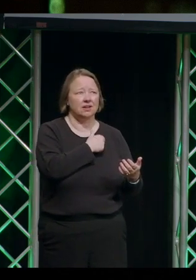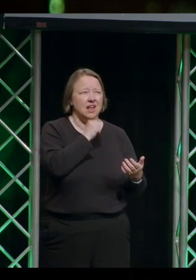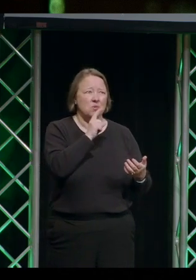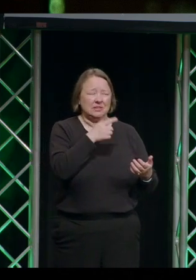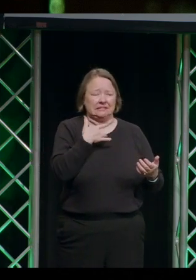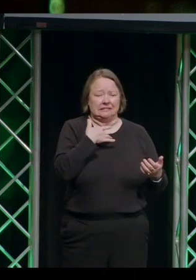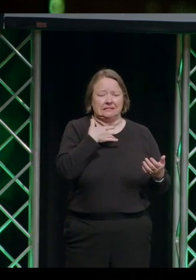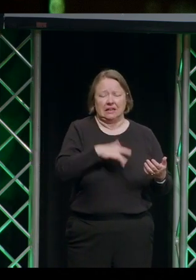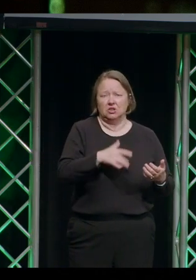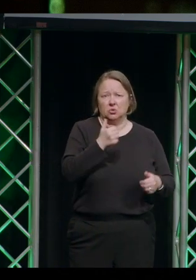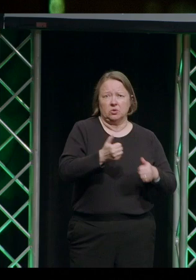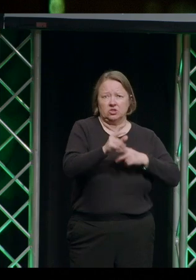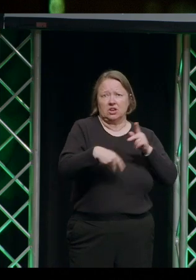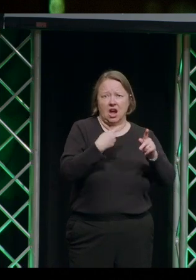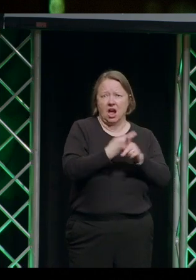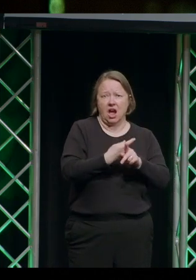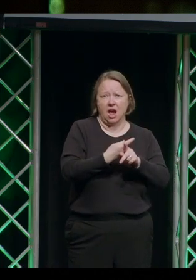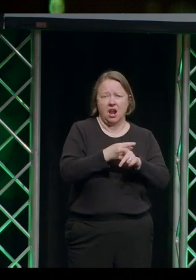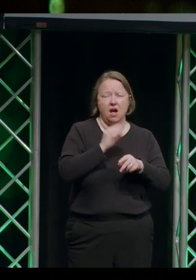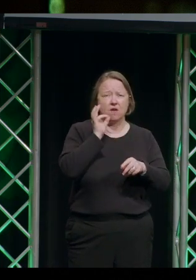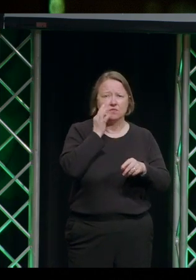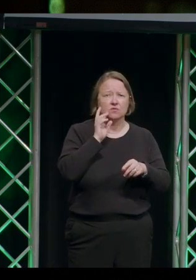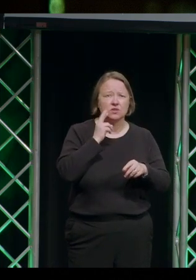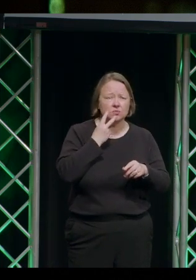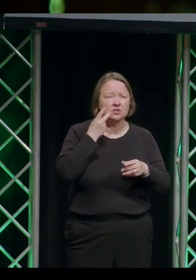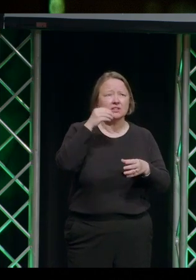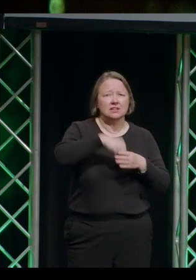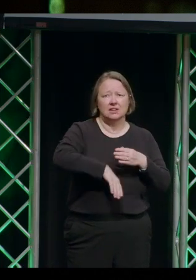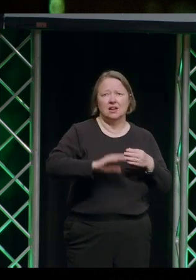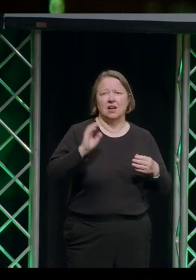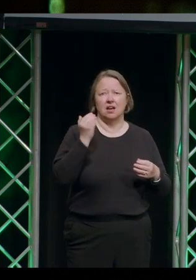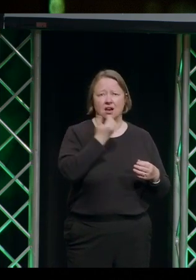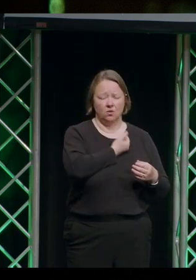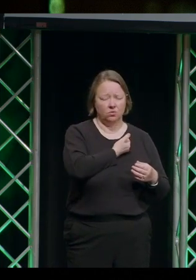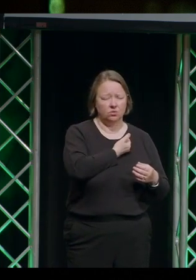to what type of produce goes into our